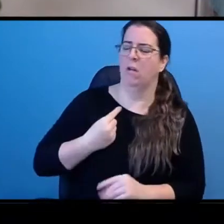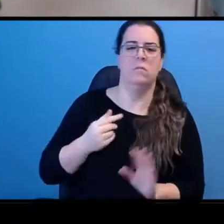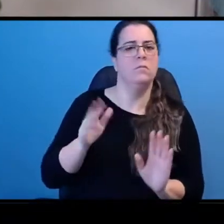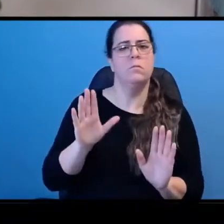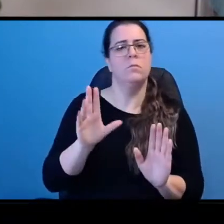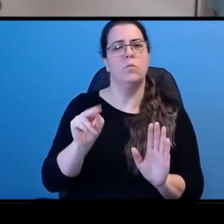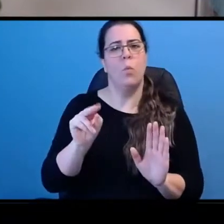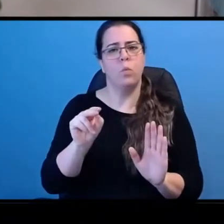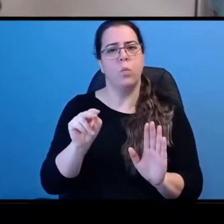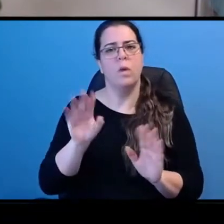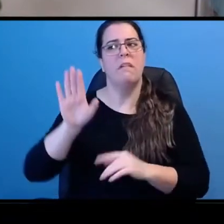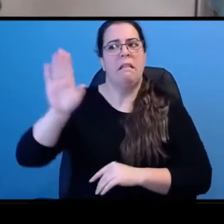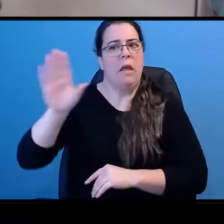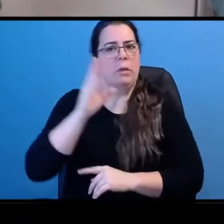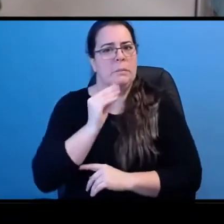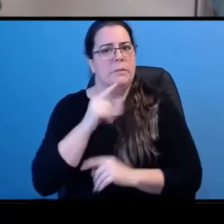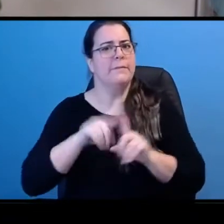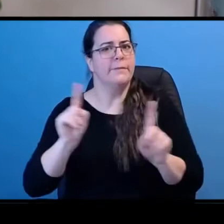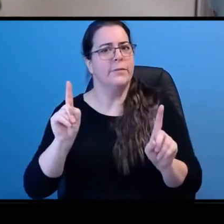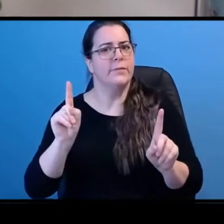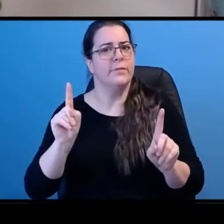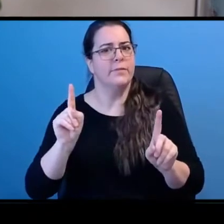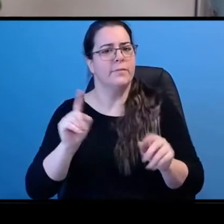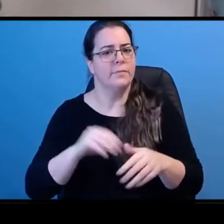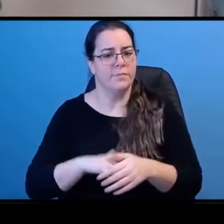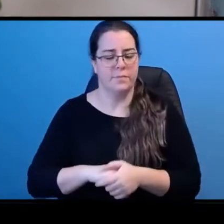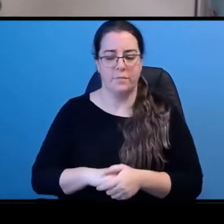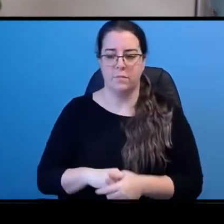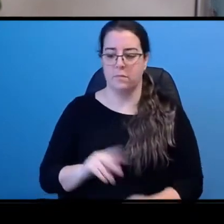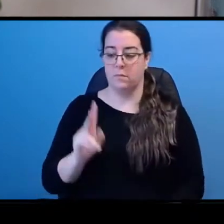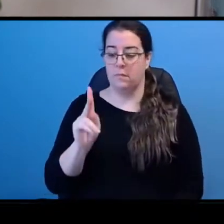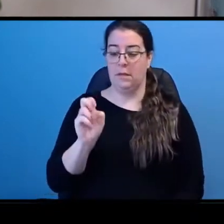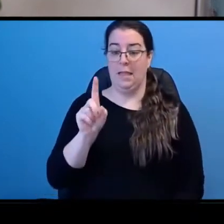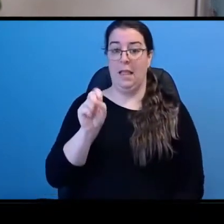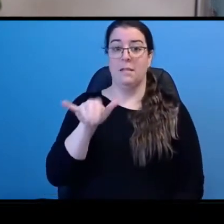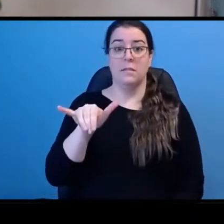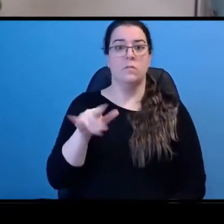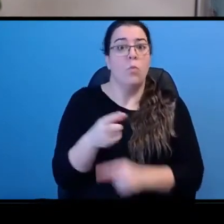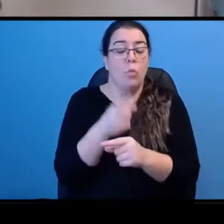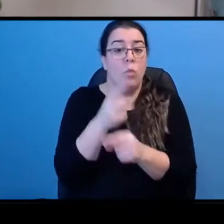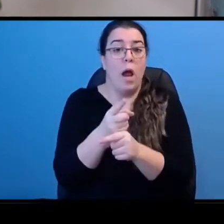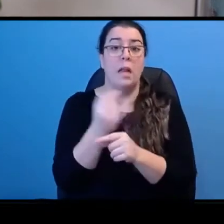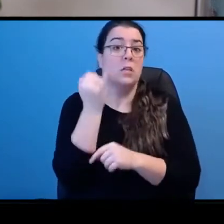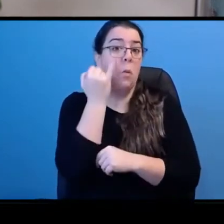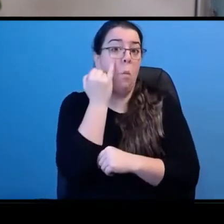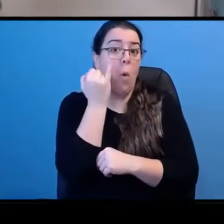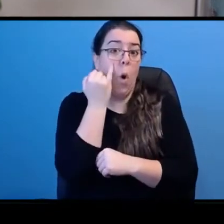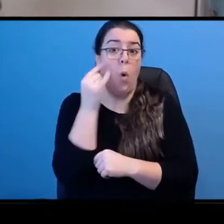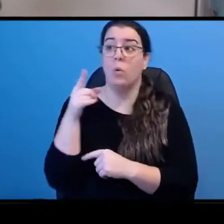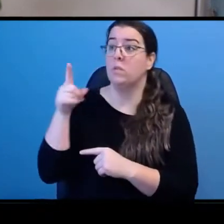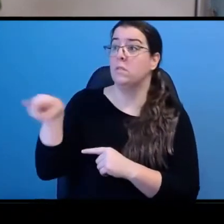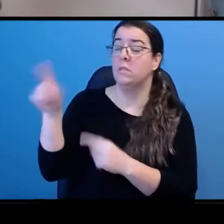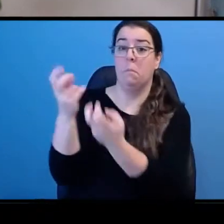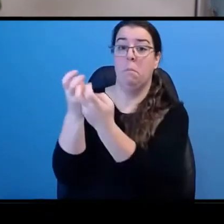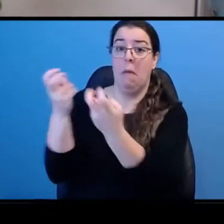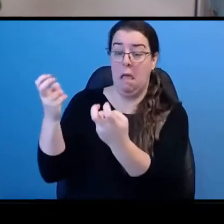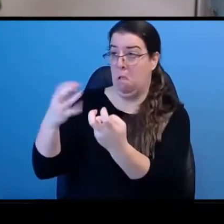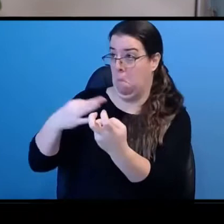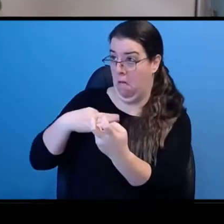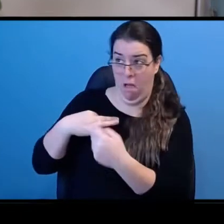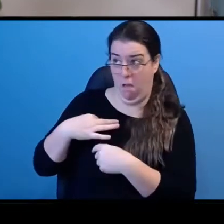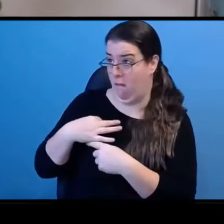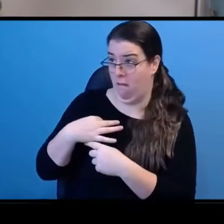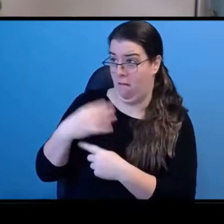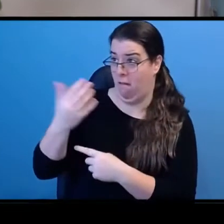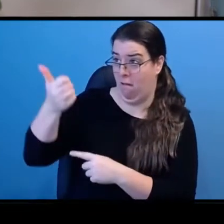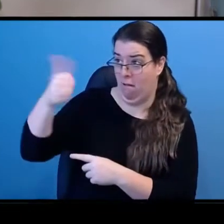same application, and you might receive a different outcome because it's a different group of individuals gathered to discuss your